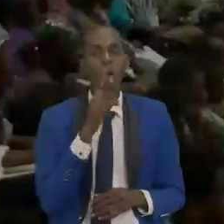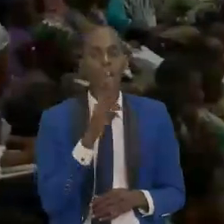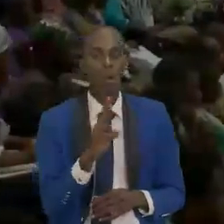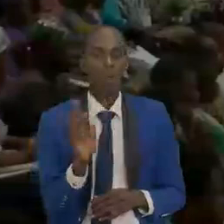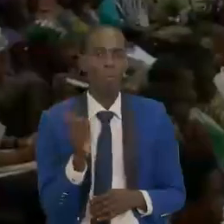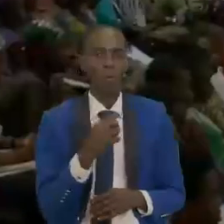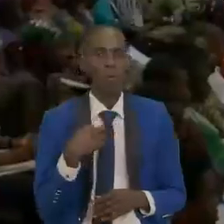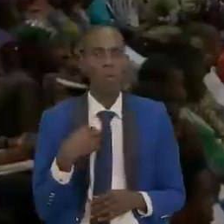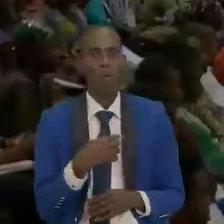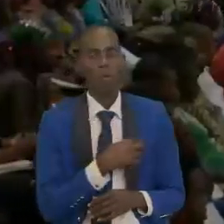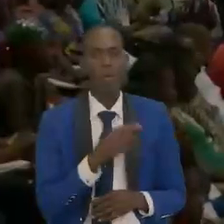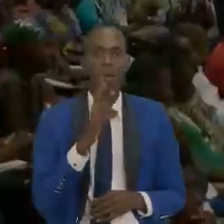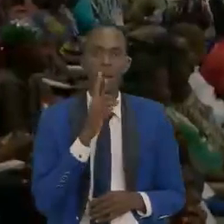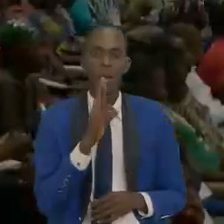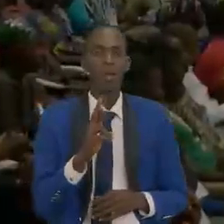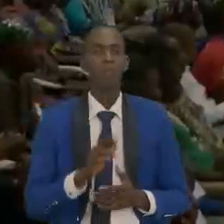are